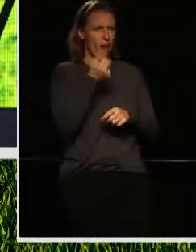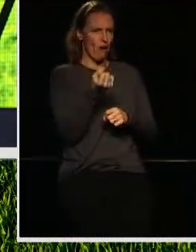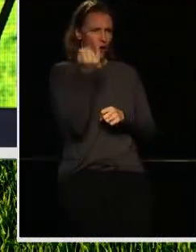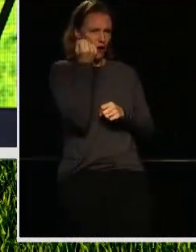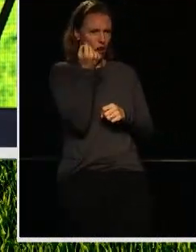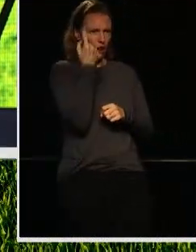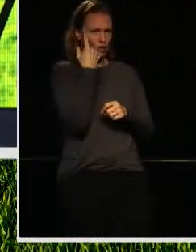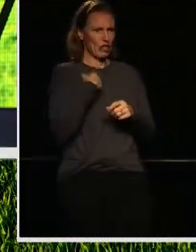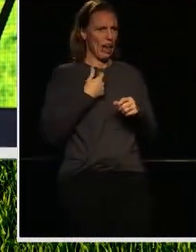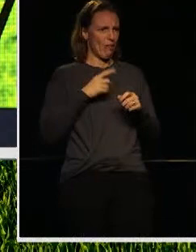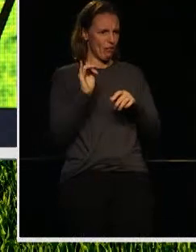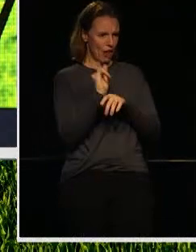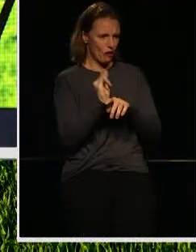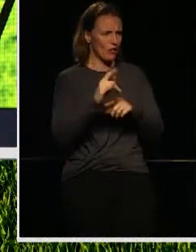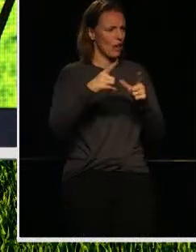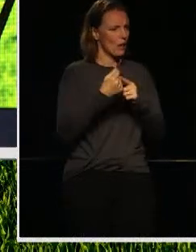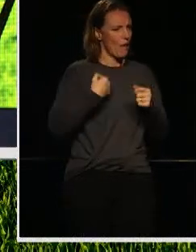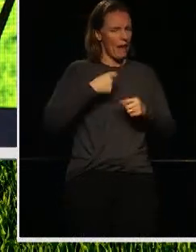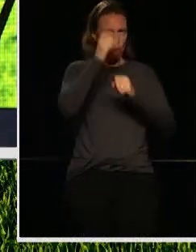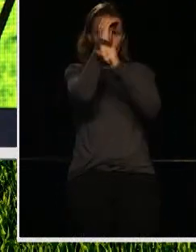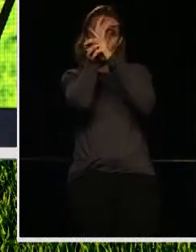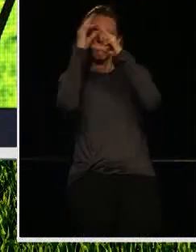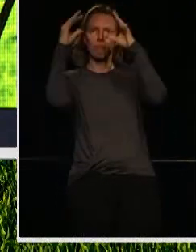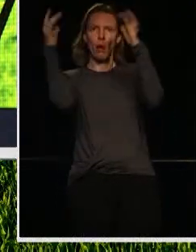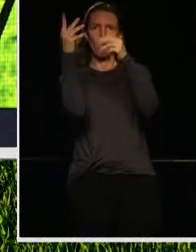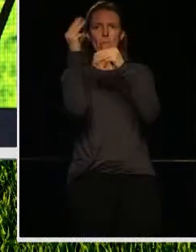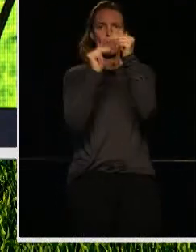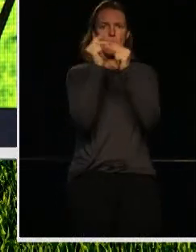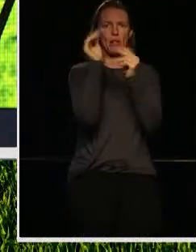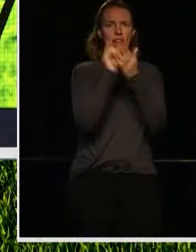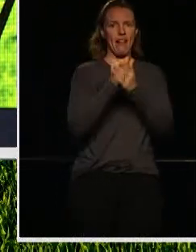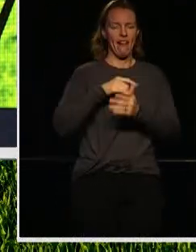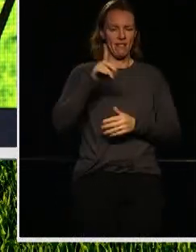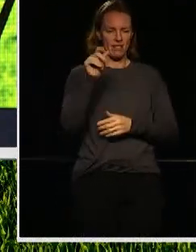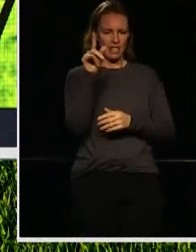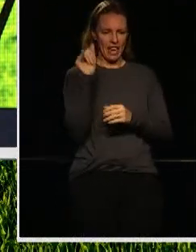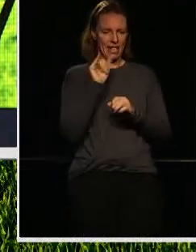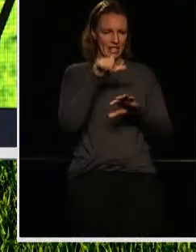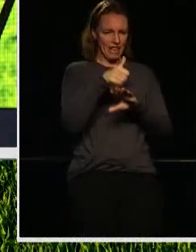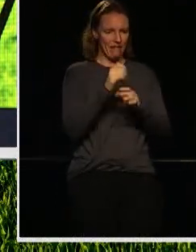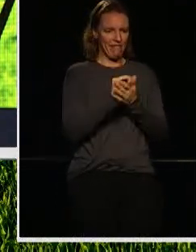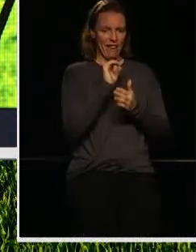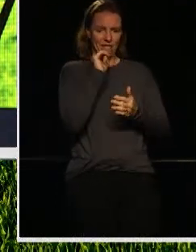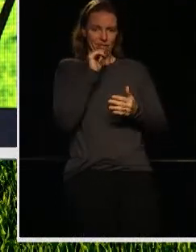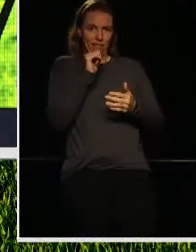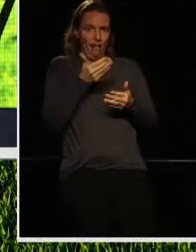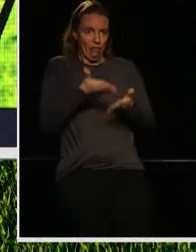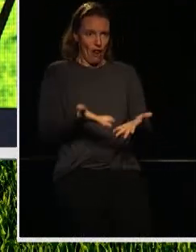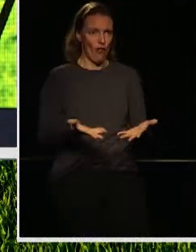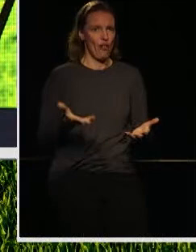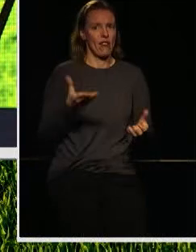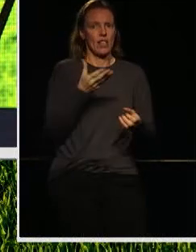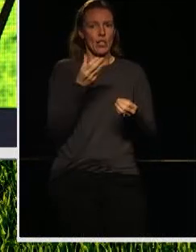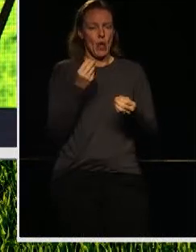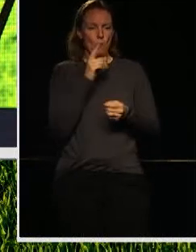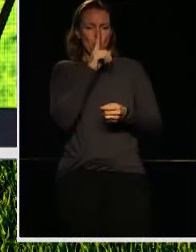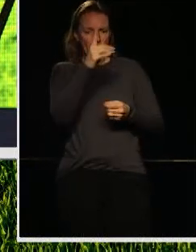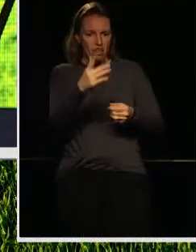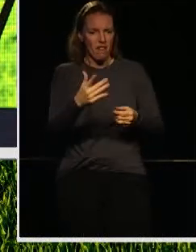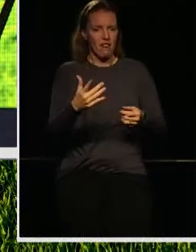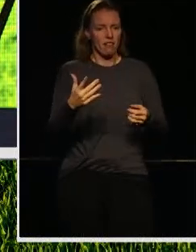industry. So we really have this vision of building that data set that doesn't exist, back to Vasanth's point, to